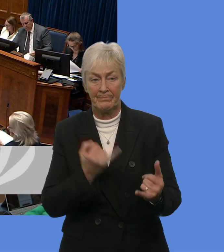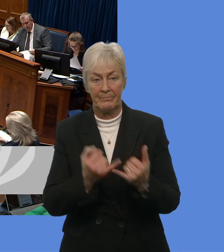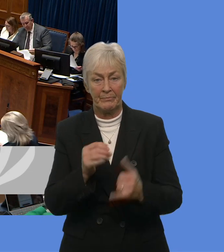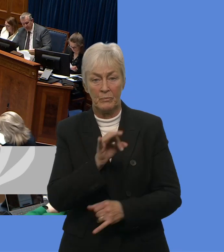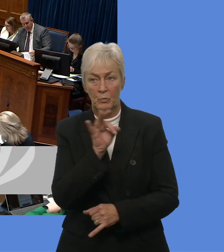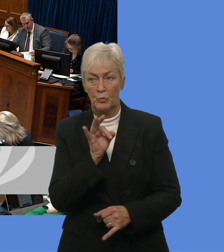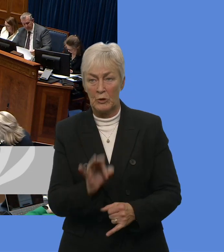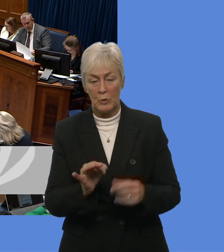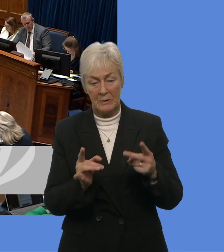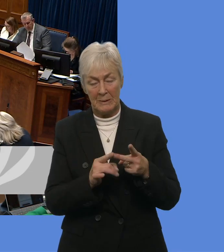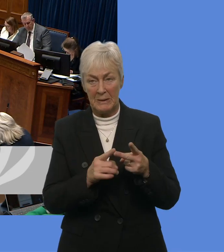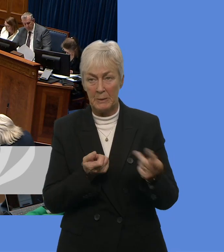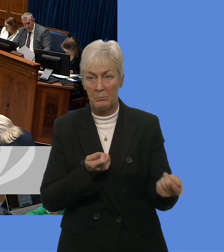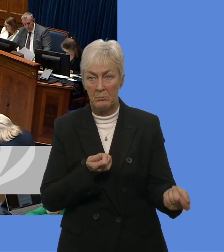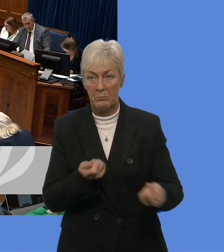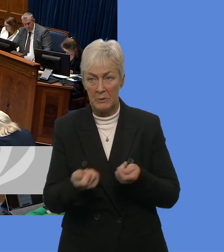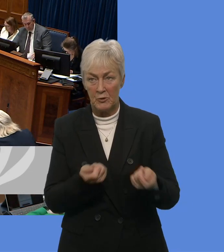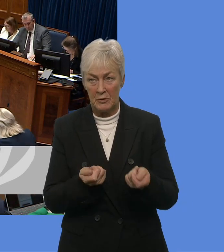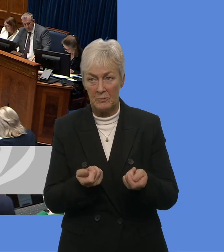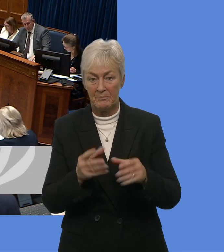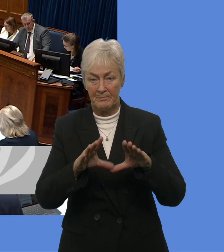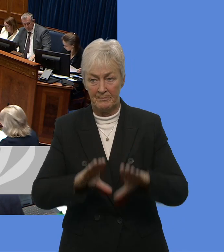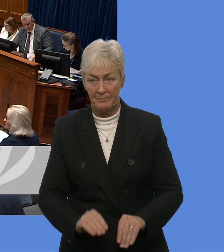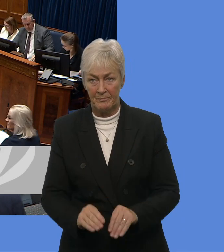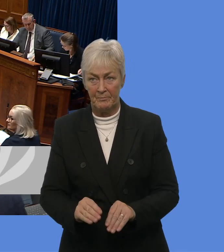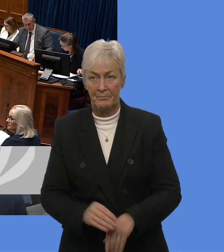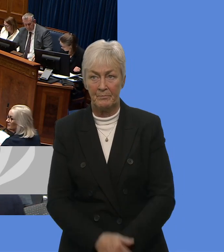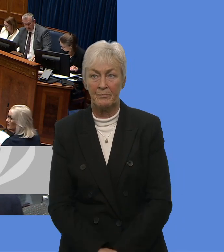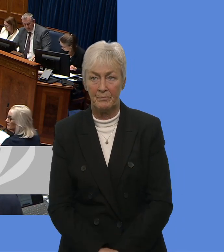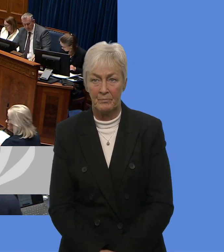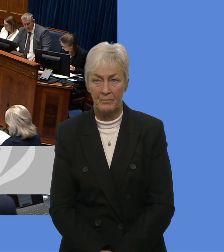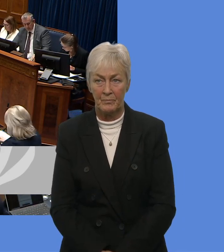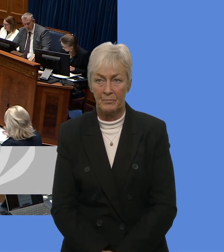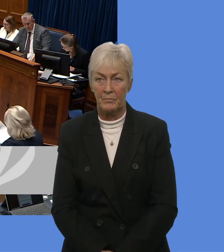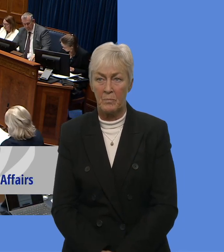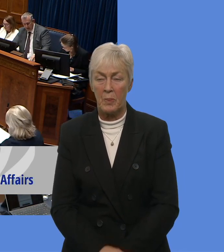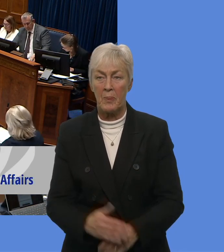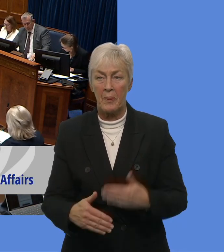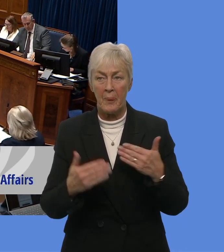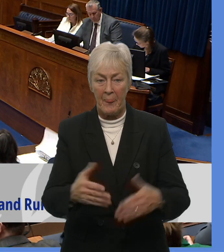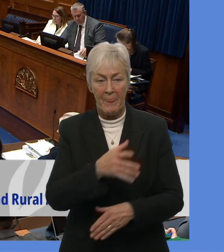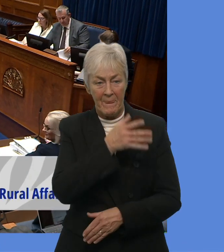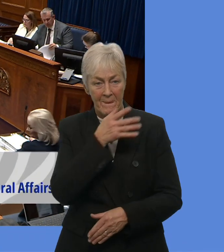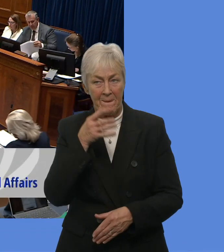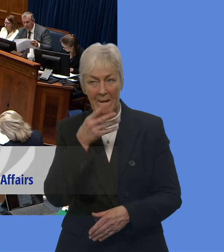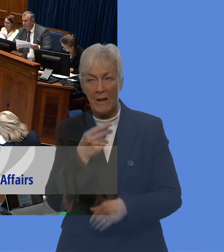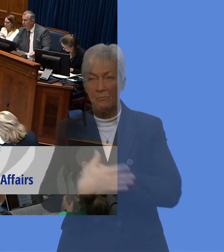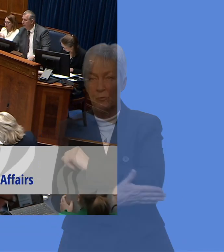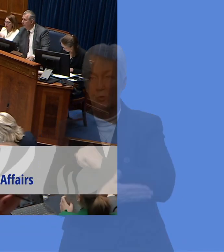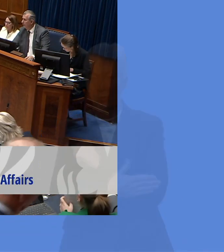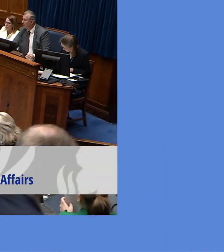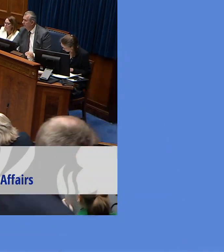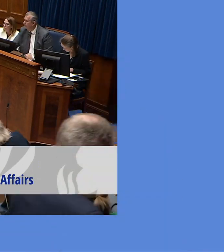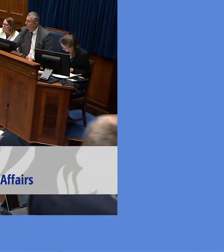the Deputy First Minister. We now move to questions to the Minister for Agriculture, Environment and Rural Affairs, and I call